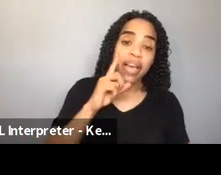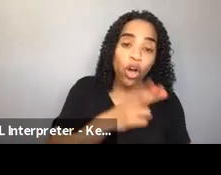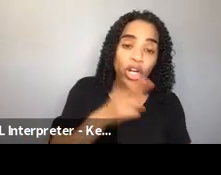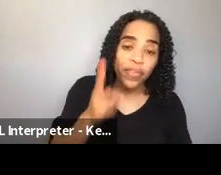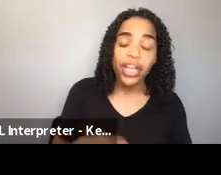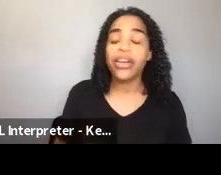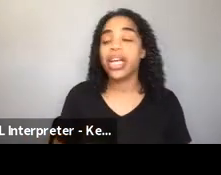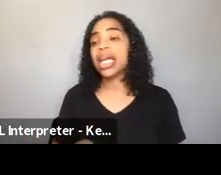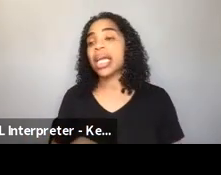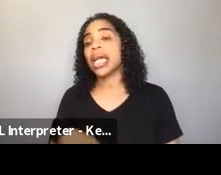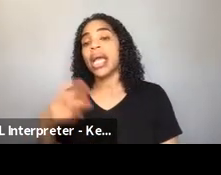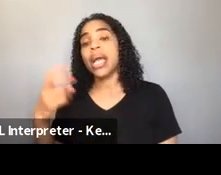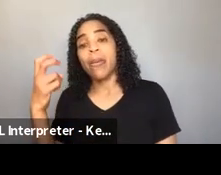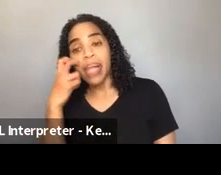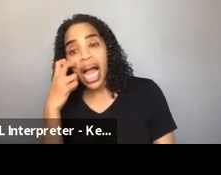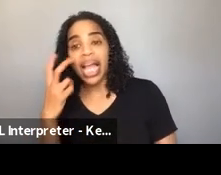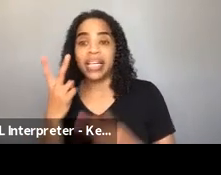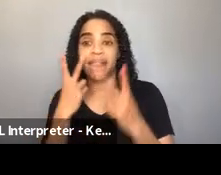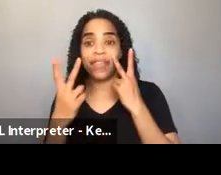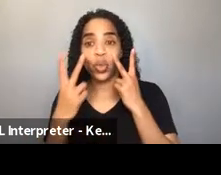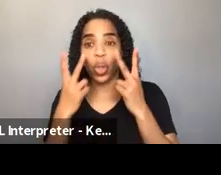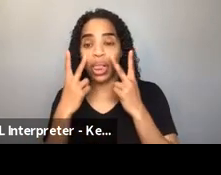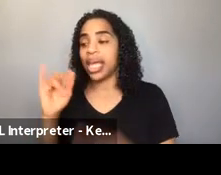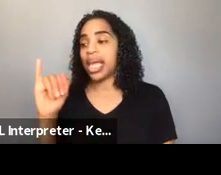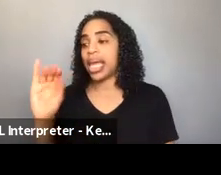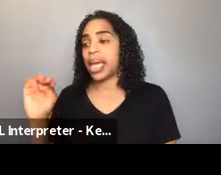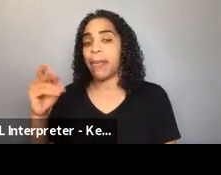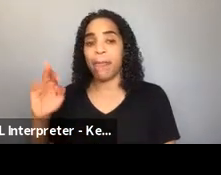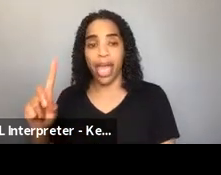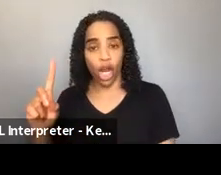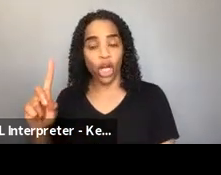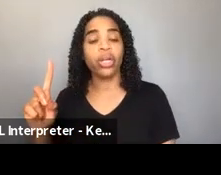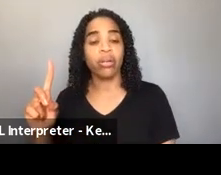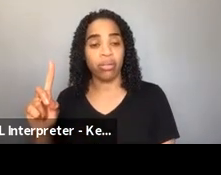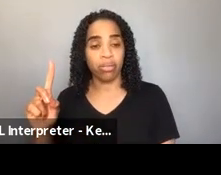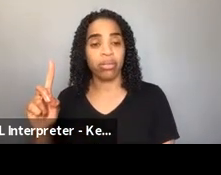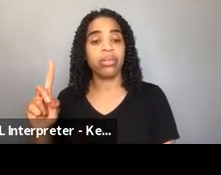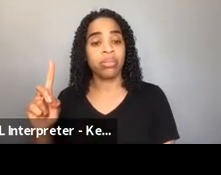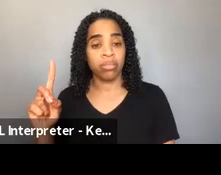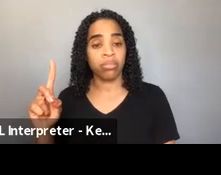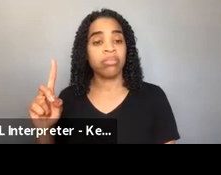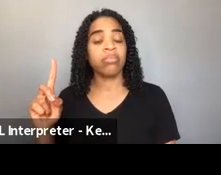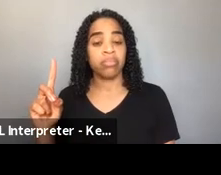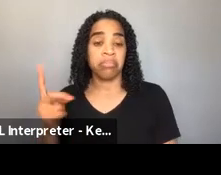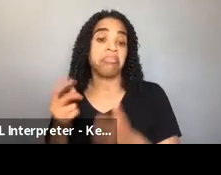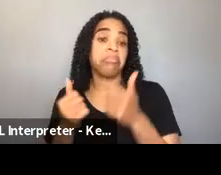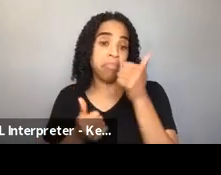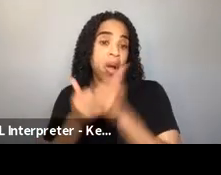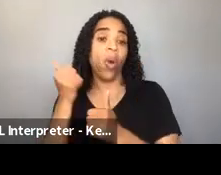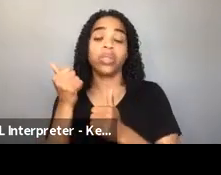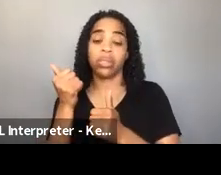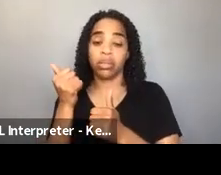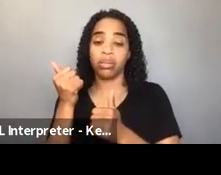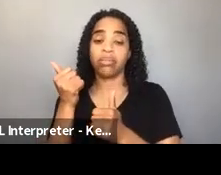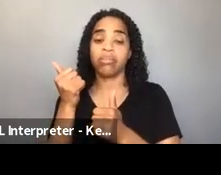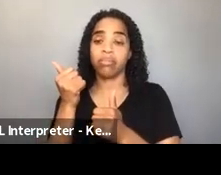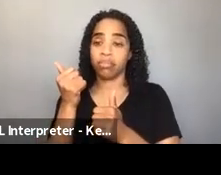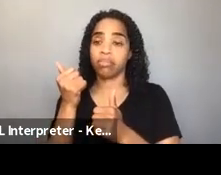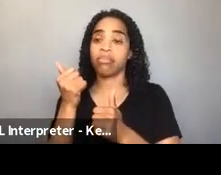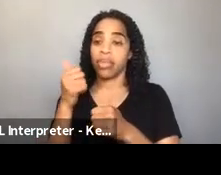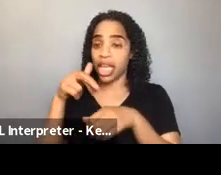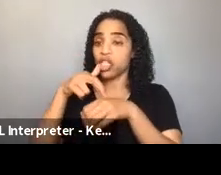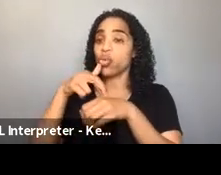the Blind and Visually Impaired, but anything that you can find is most likely going to be a